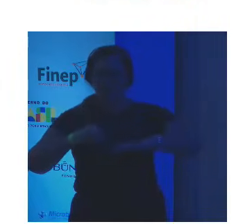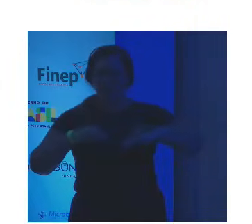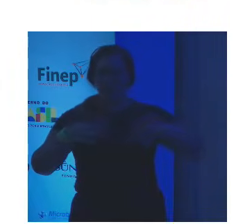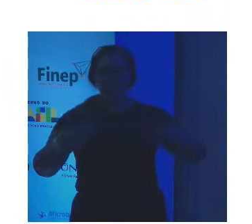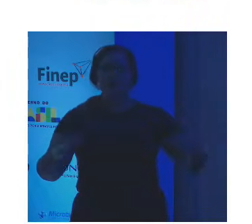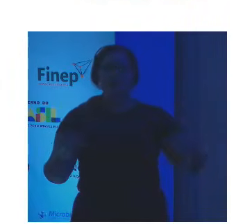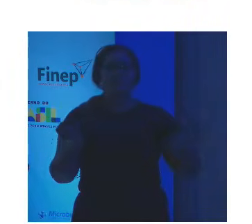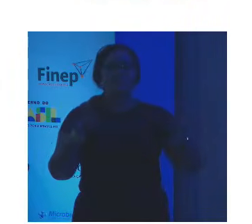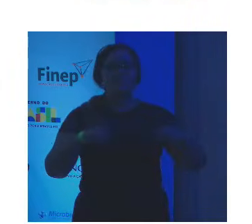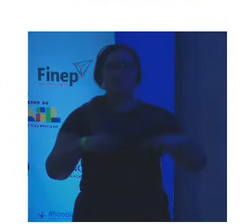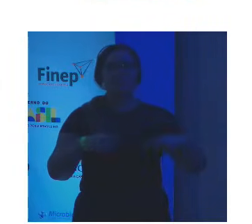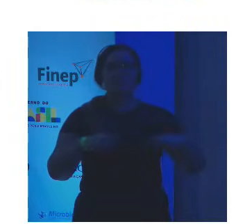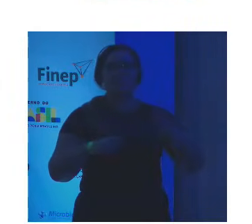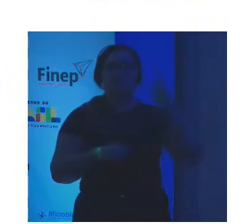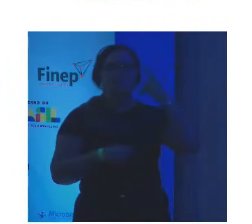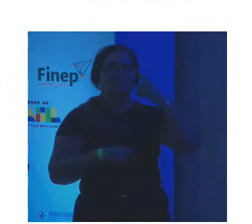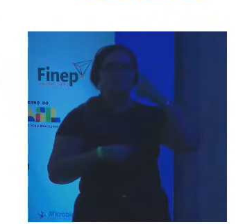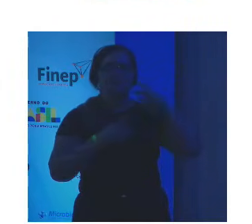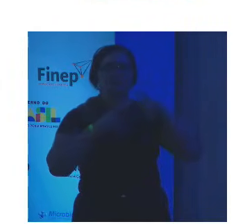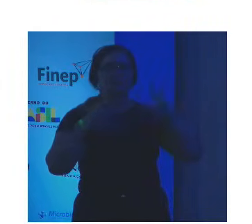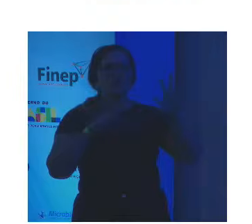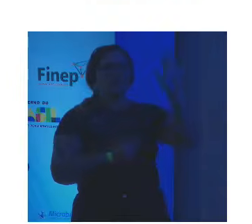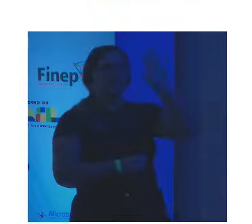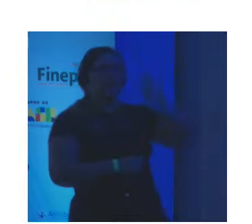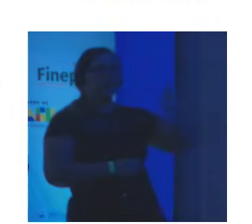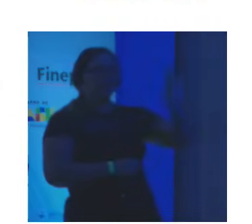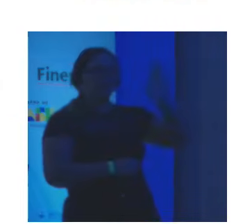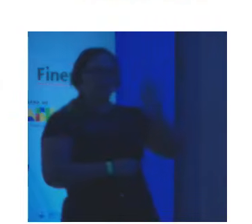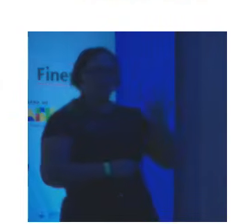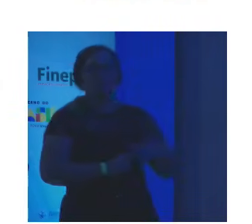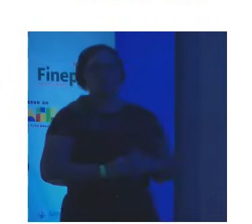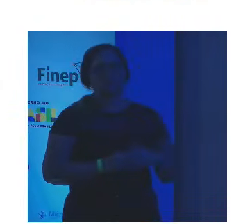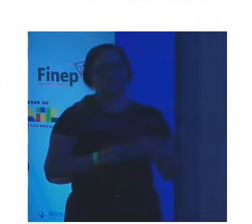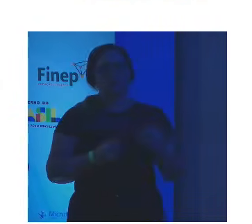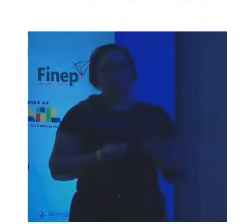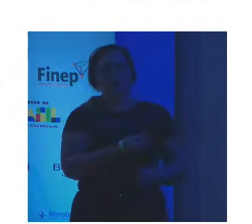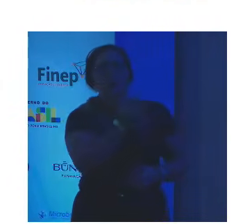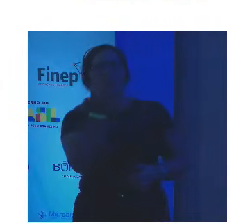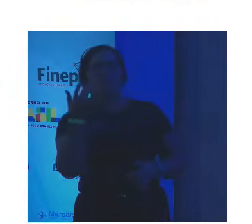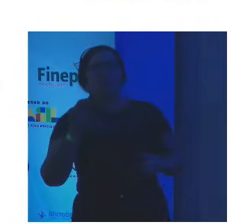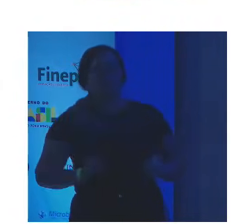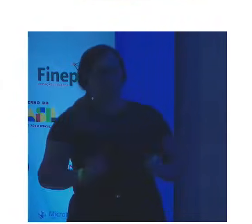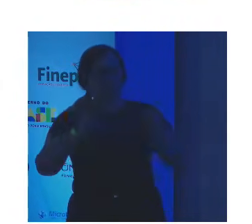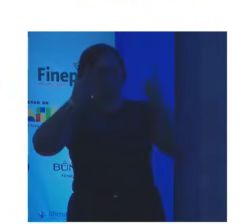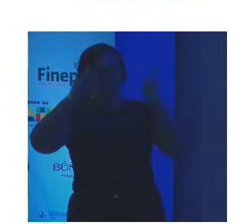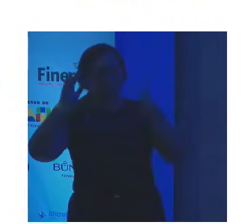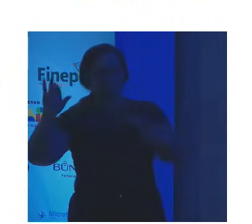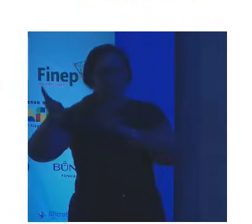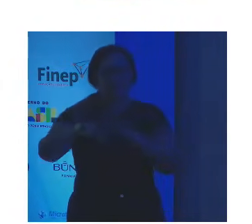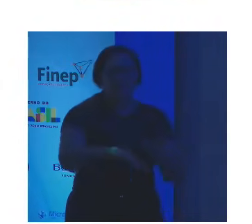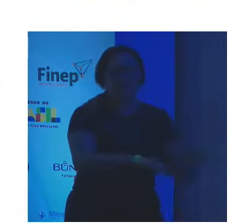could be the impact of the buildings, how many buildings will be destroyed in your city.